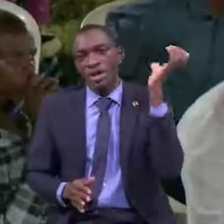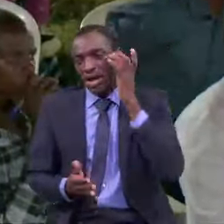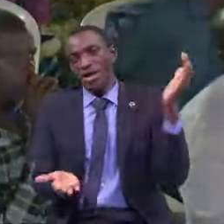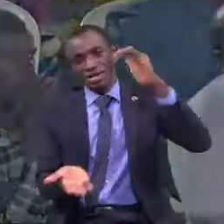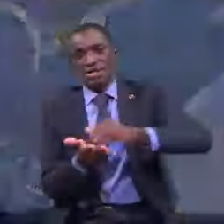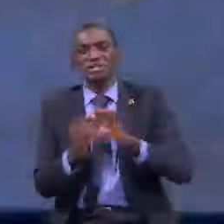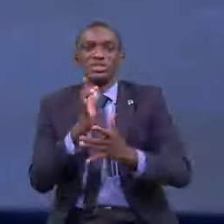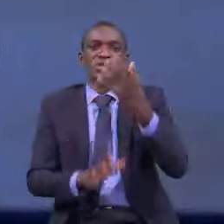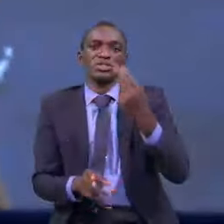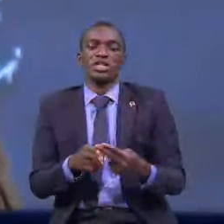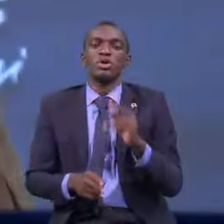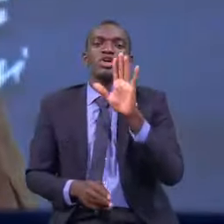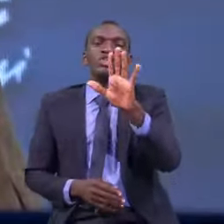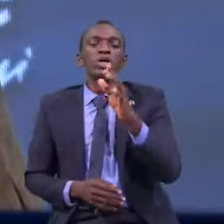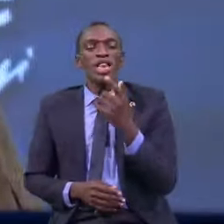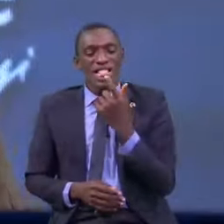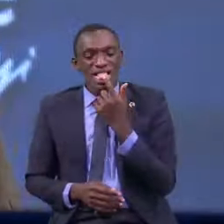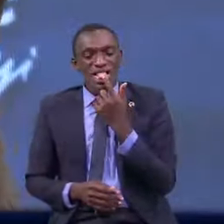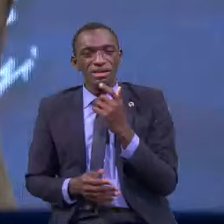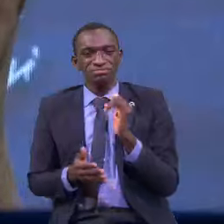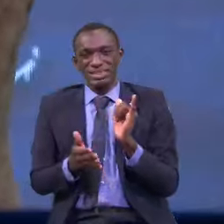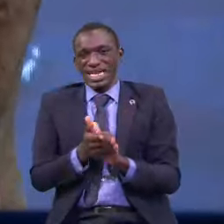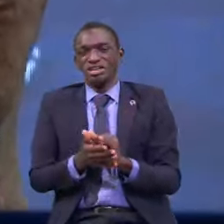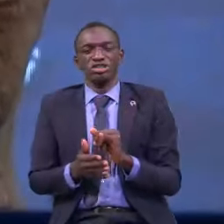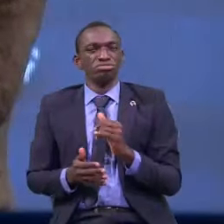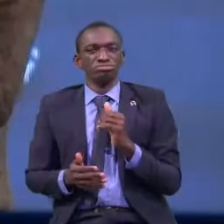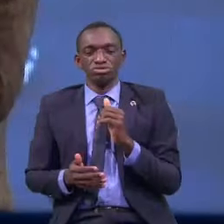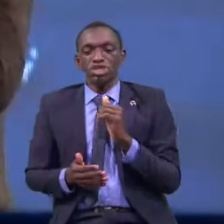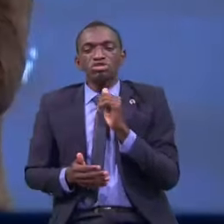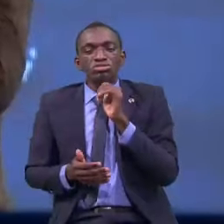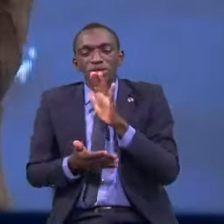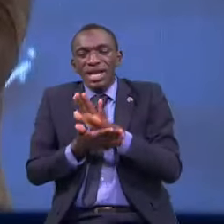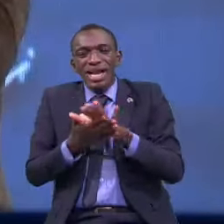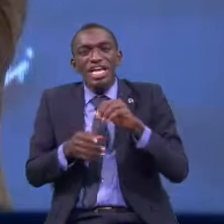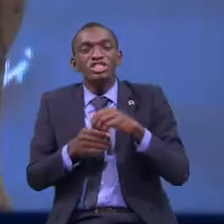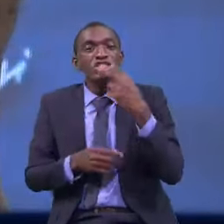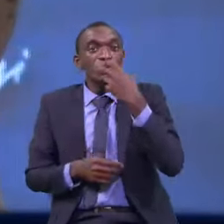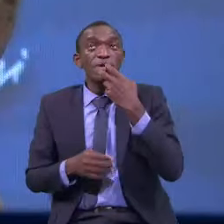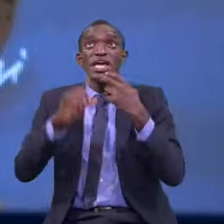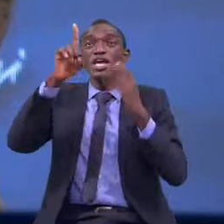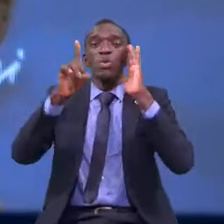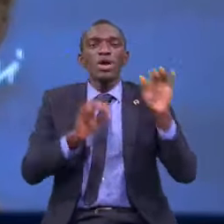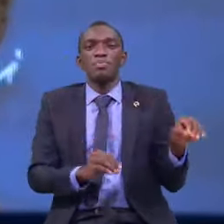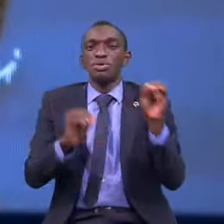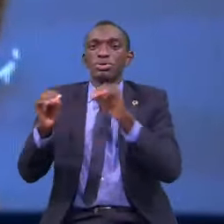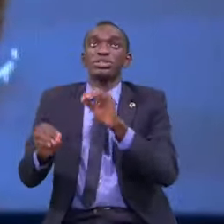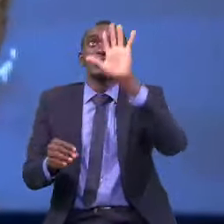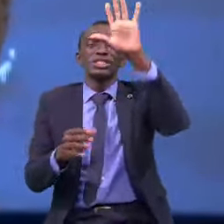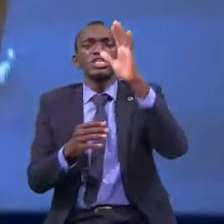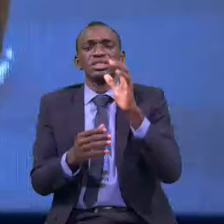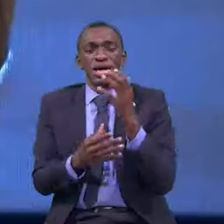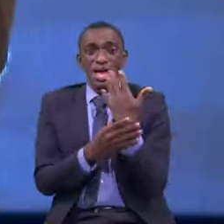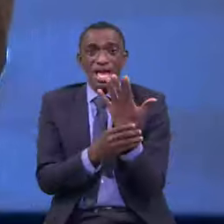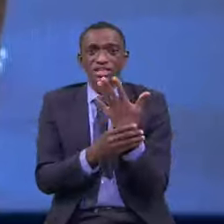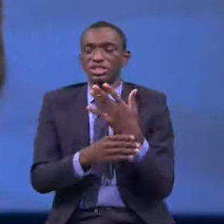Your tongue that is impaired in speaking, he'll put his invisible hand.